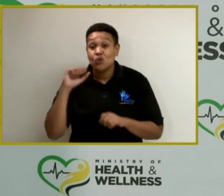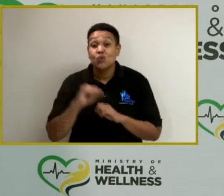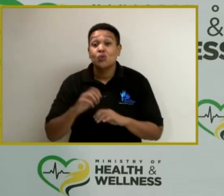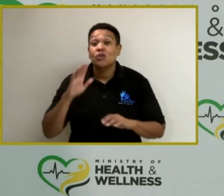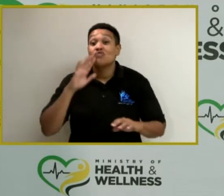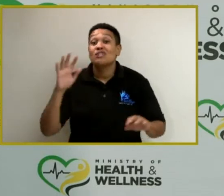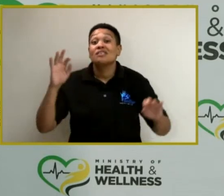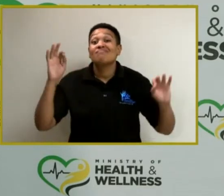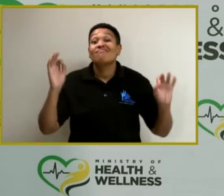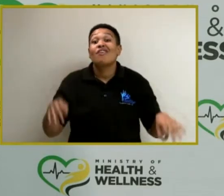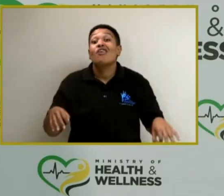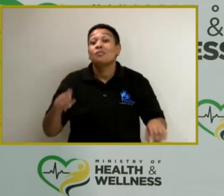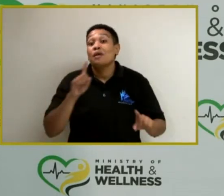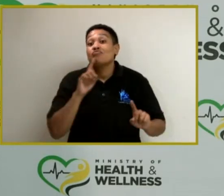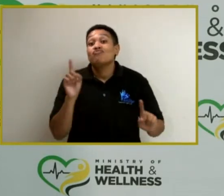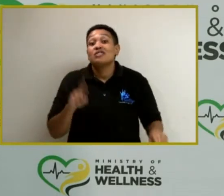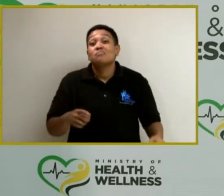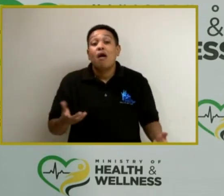response